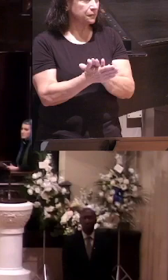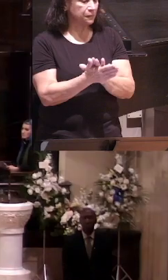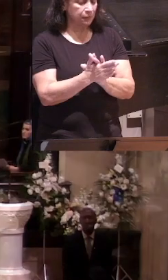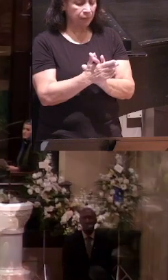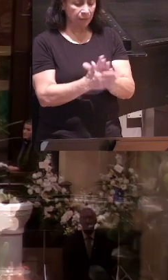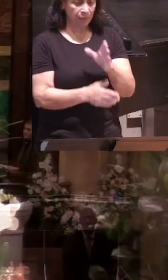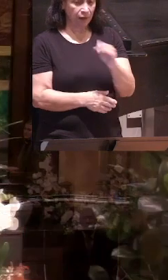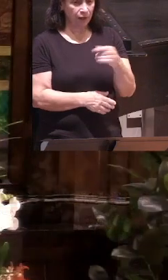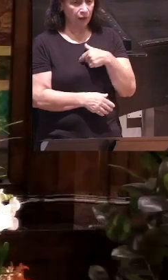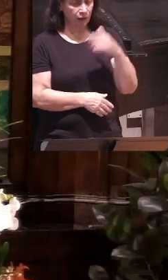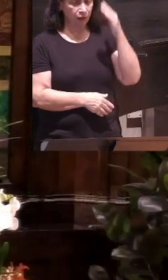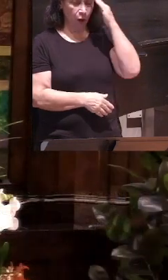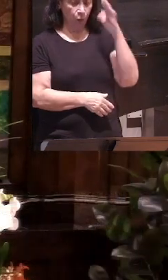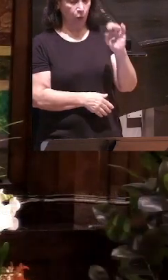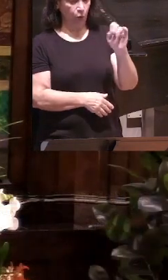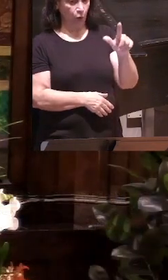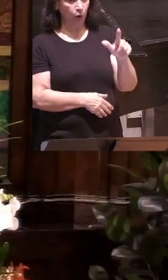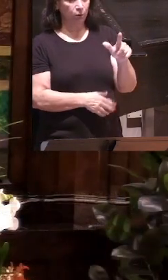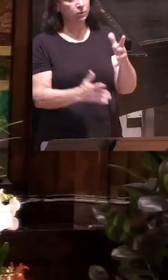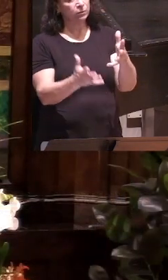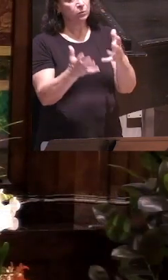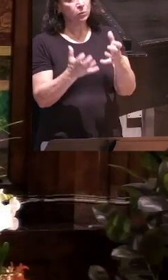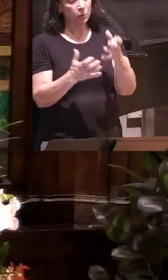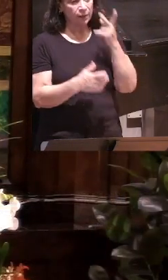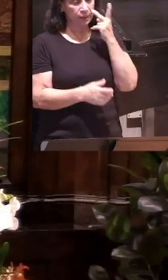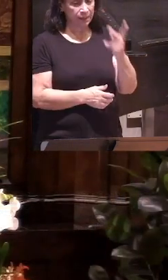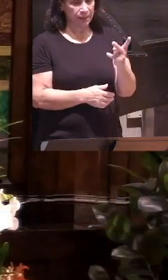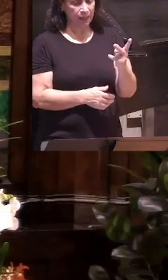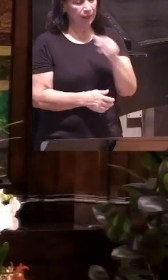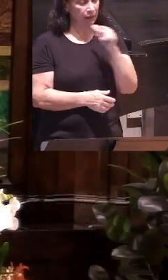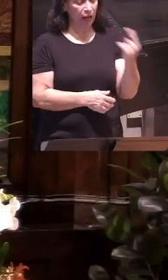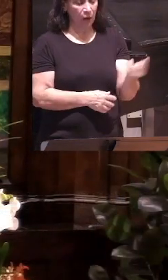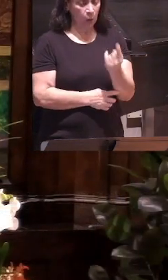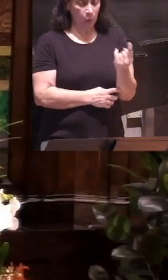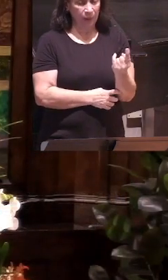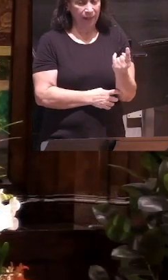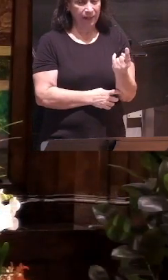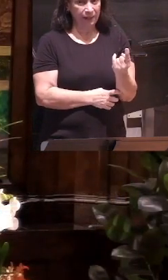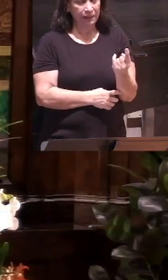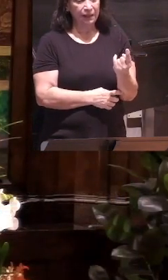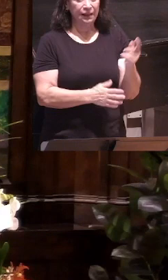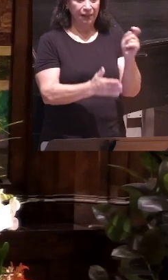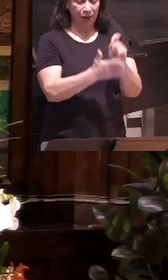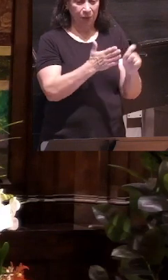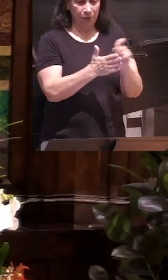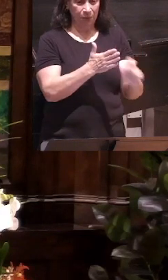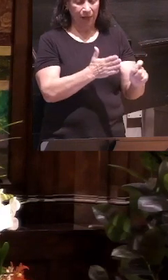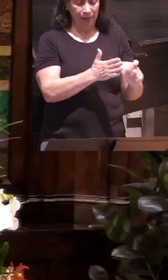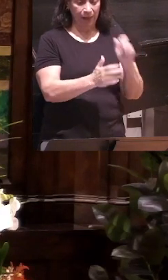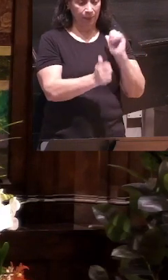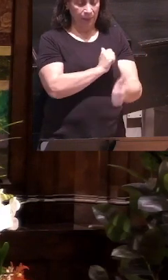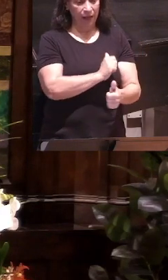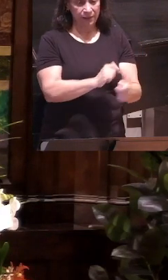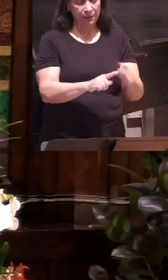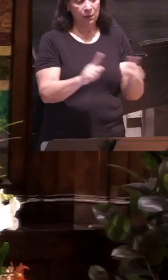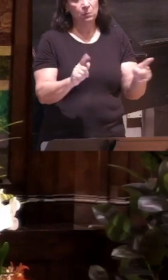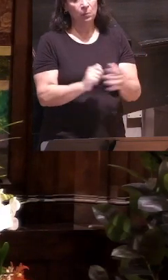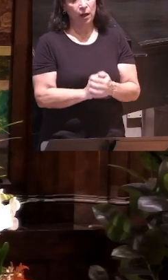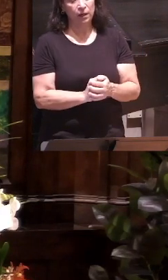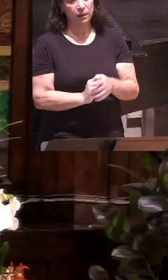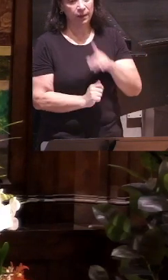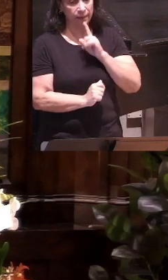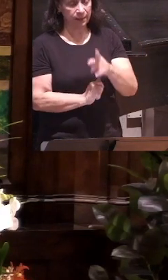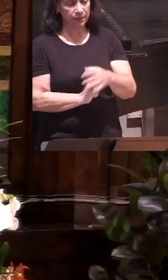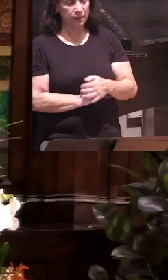And I know Earl would want to see not just that it was written and passed, but that it